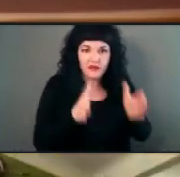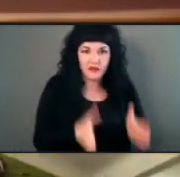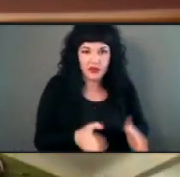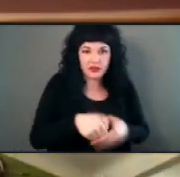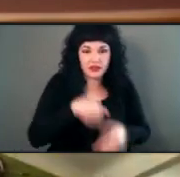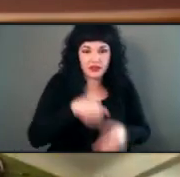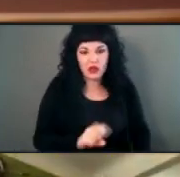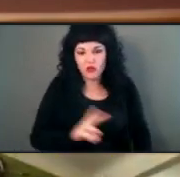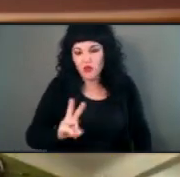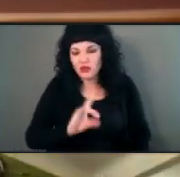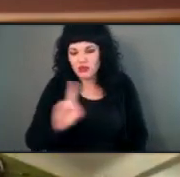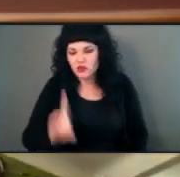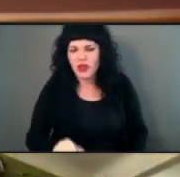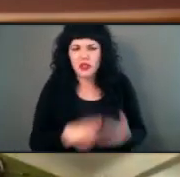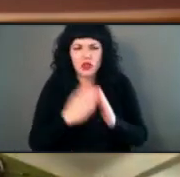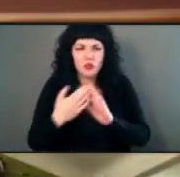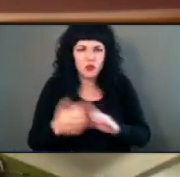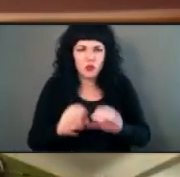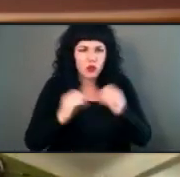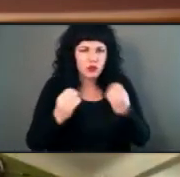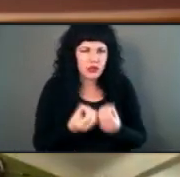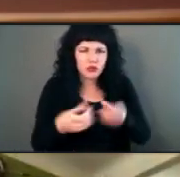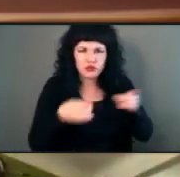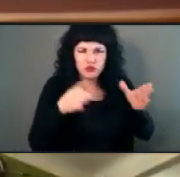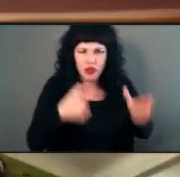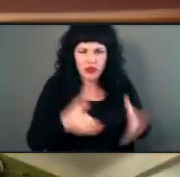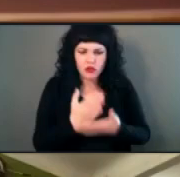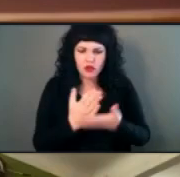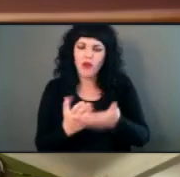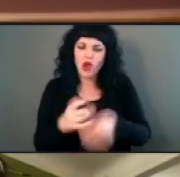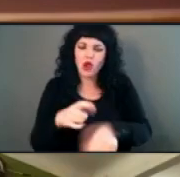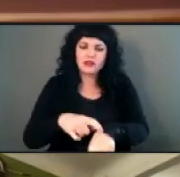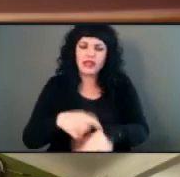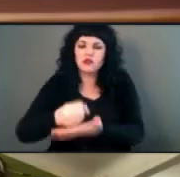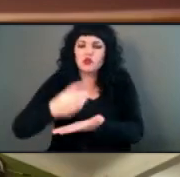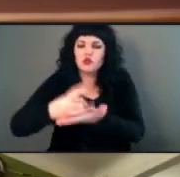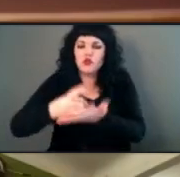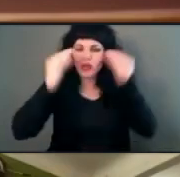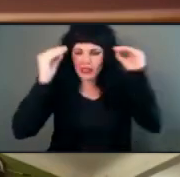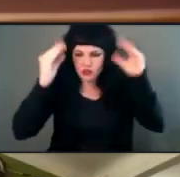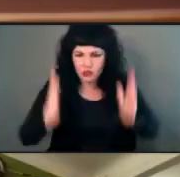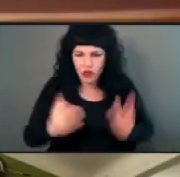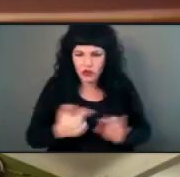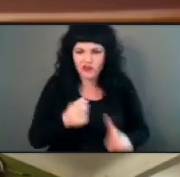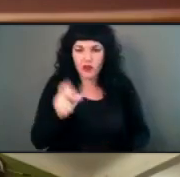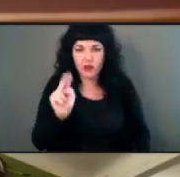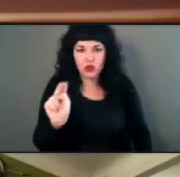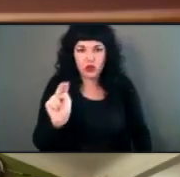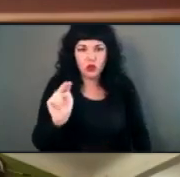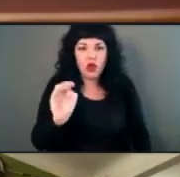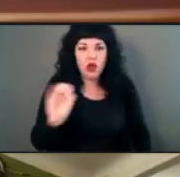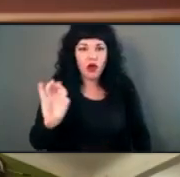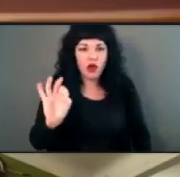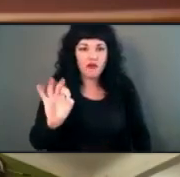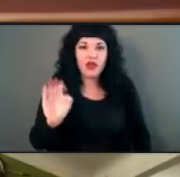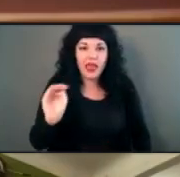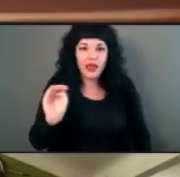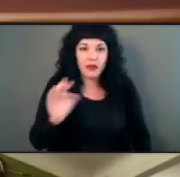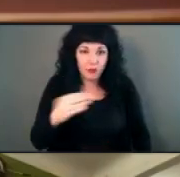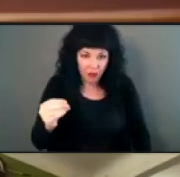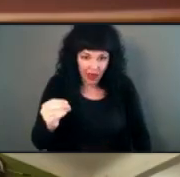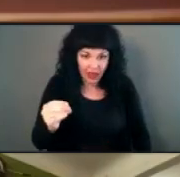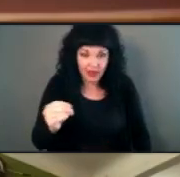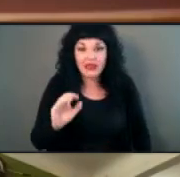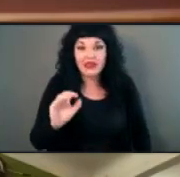community organization director, part-time social work instructor at U of M, and an instructor of Afro-Latino studies at Wayne State